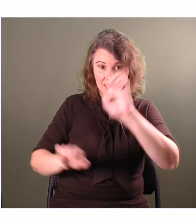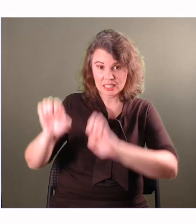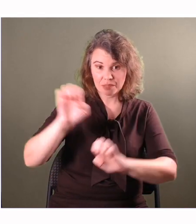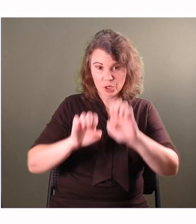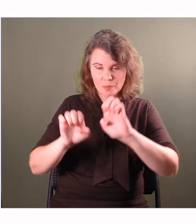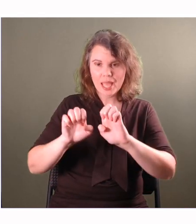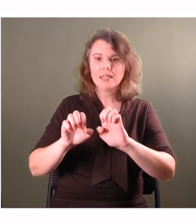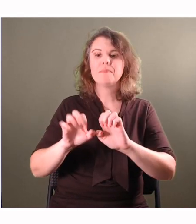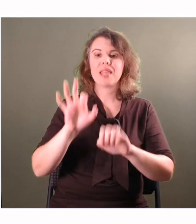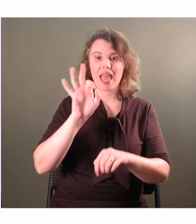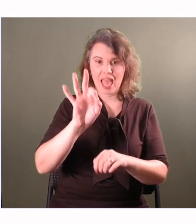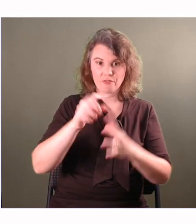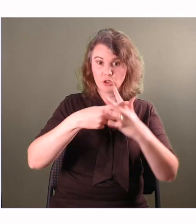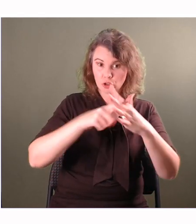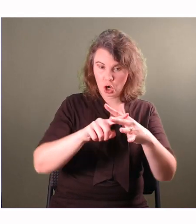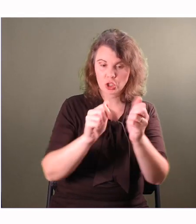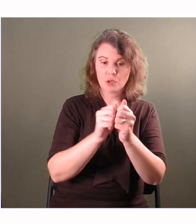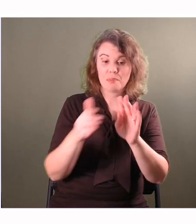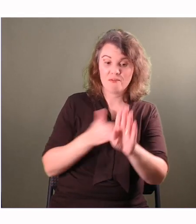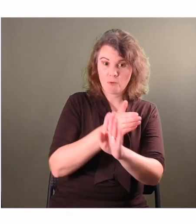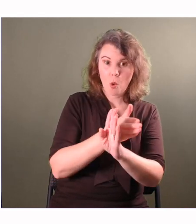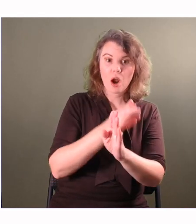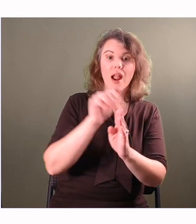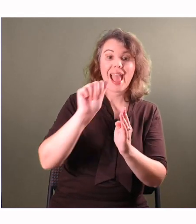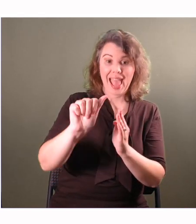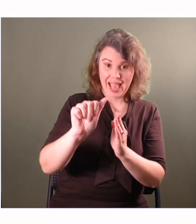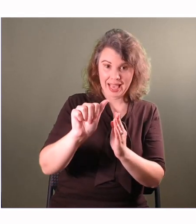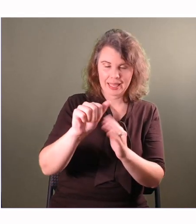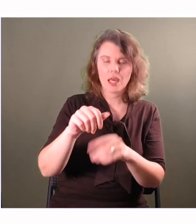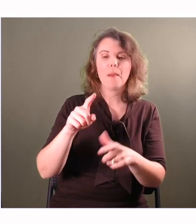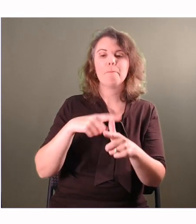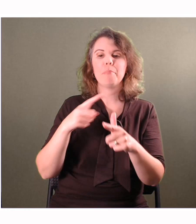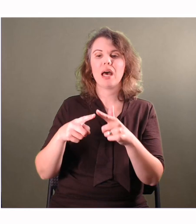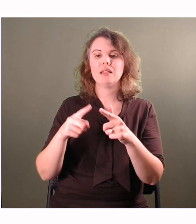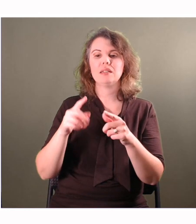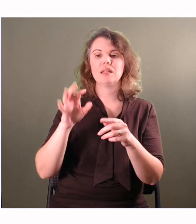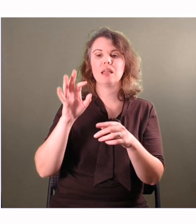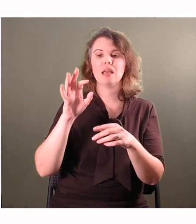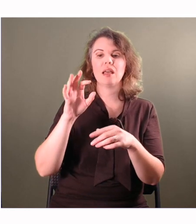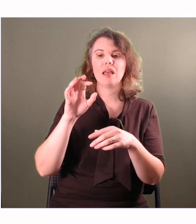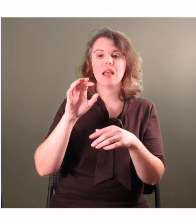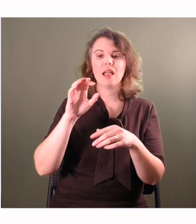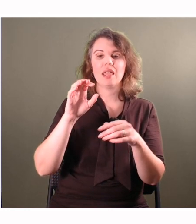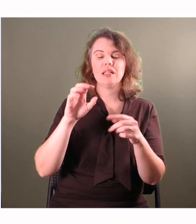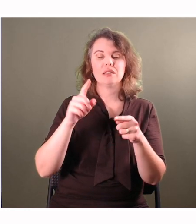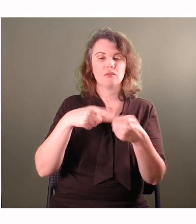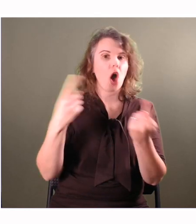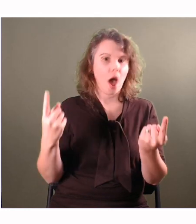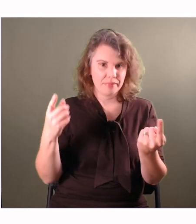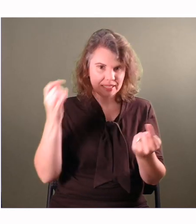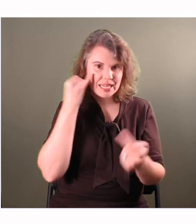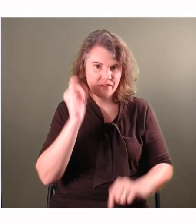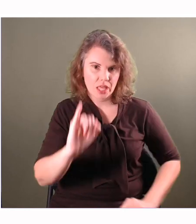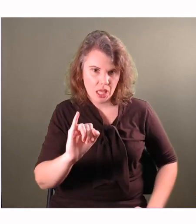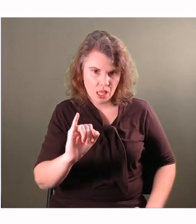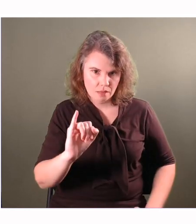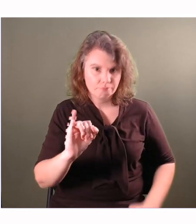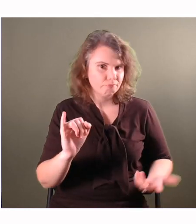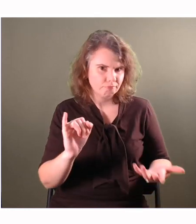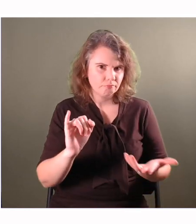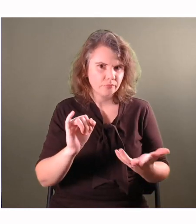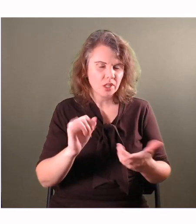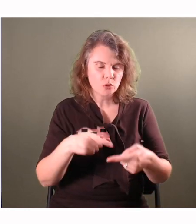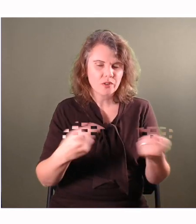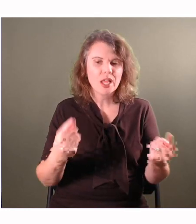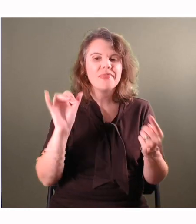the experiment would be F is an onset and S is a coda if the vowel is a, but F is a coda, S is an onset if the vowel is it.